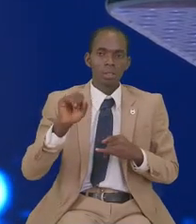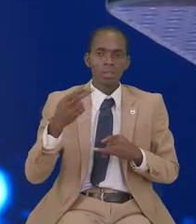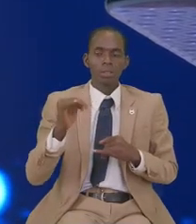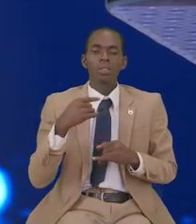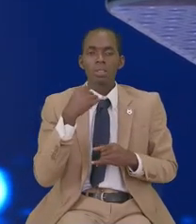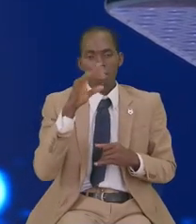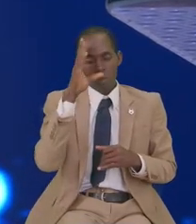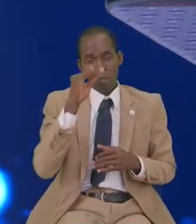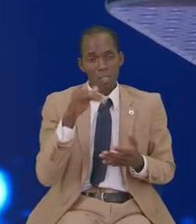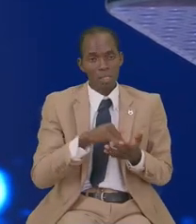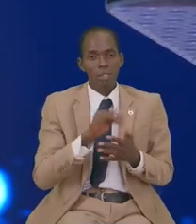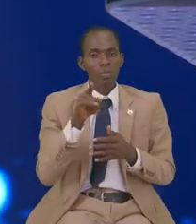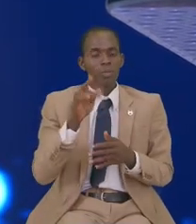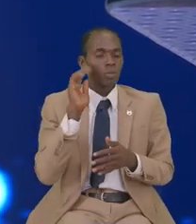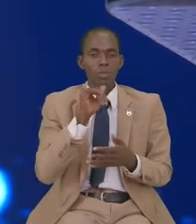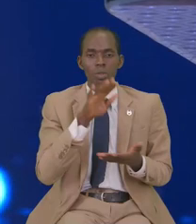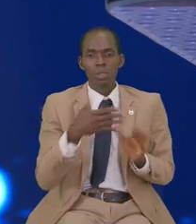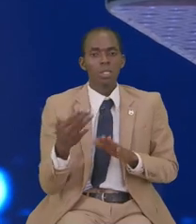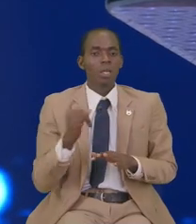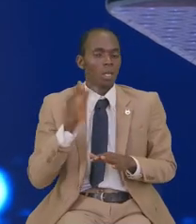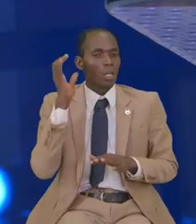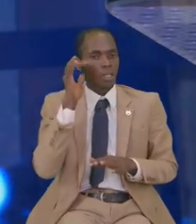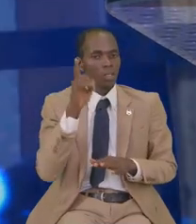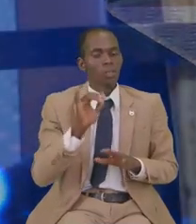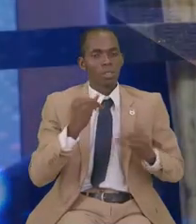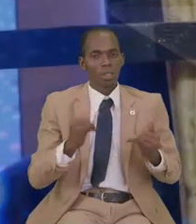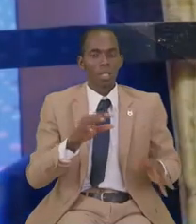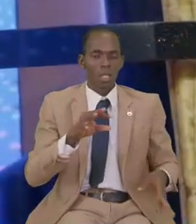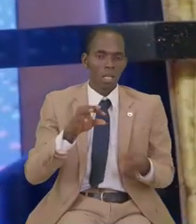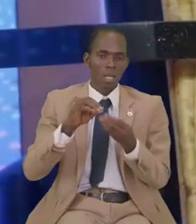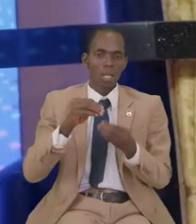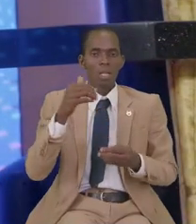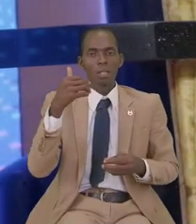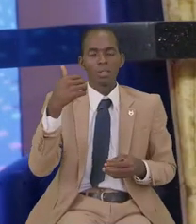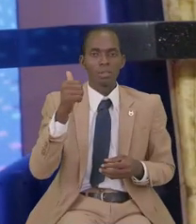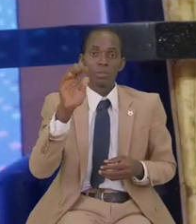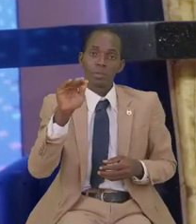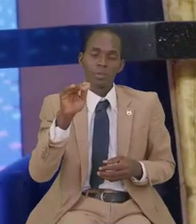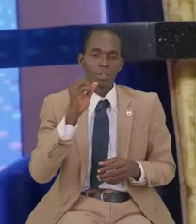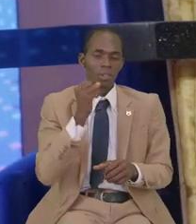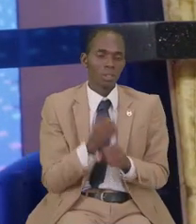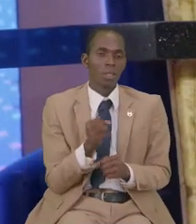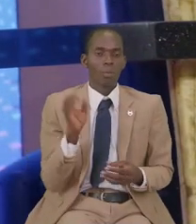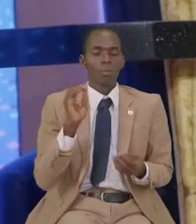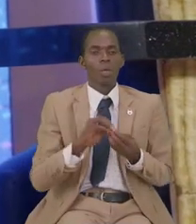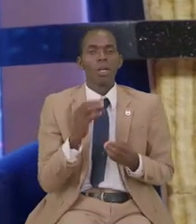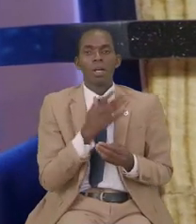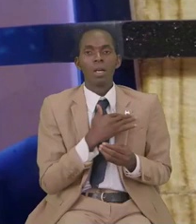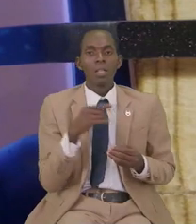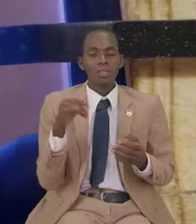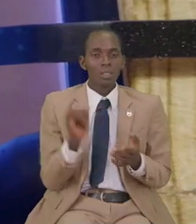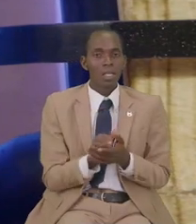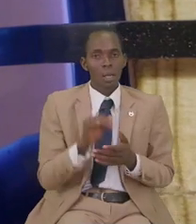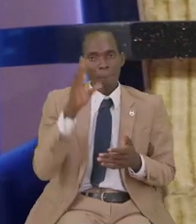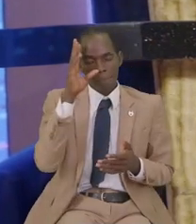him I will heal him. I give him 15 years extra. And this Hezekiah, after